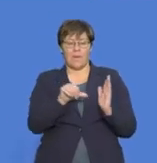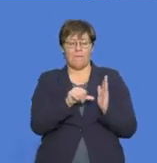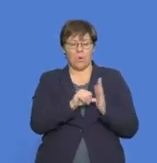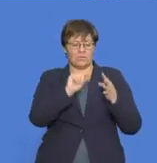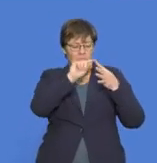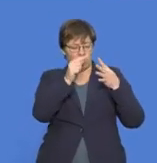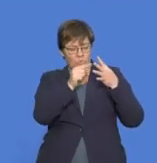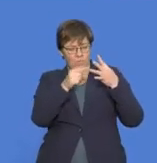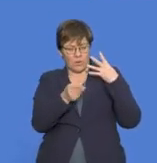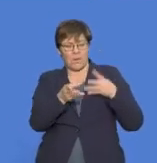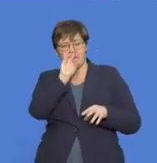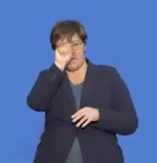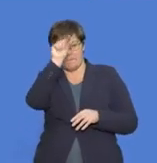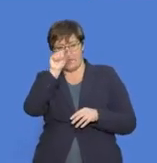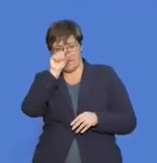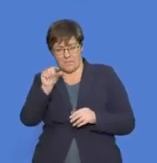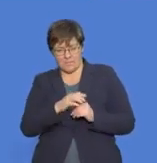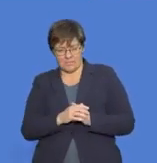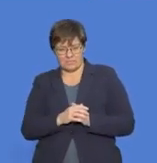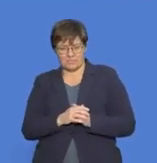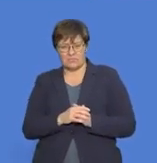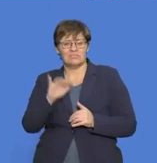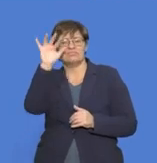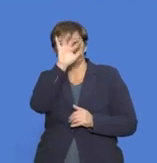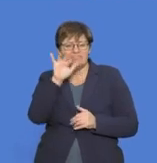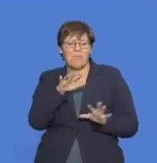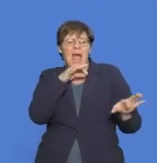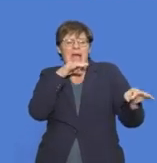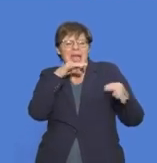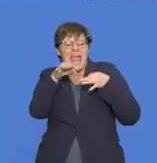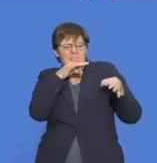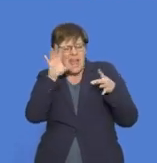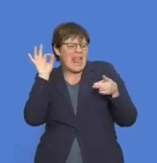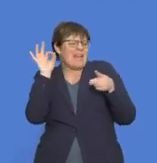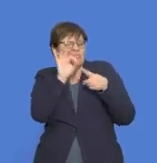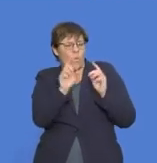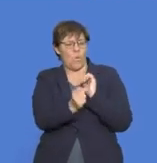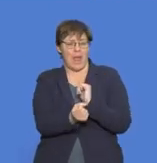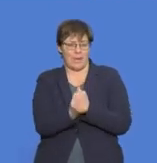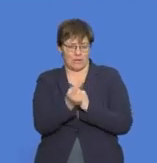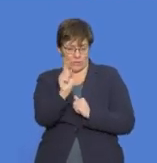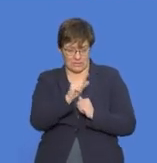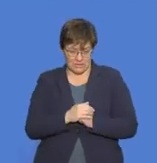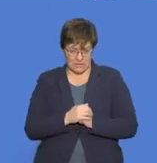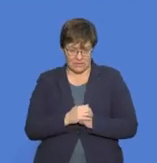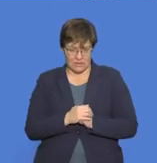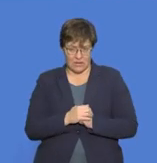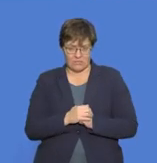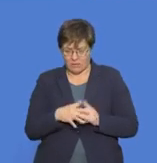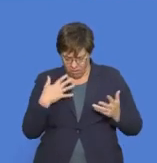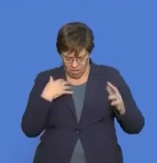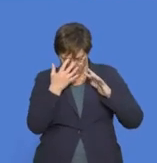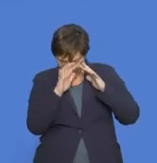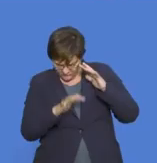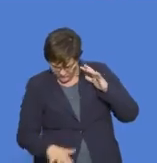points. The length is simply to explain to you exactly what is happening in this experiment. Don't get bogged down in